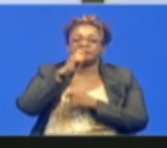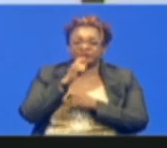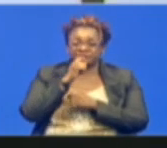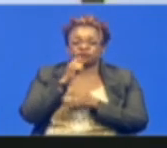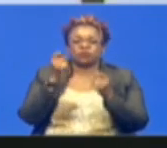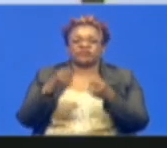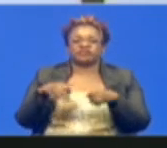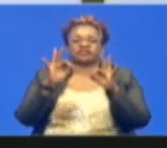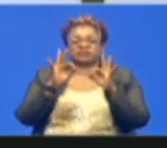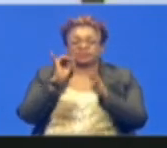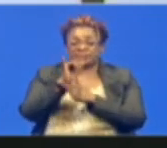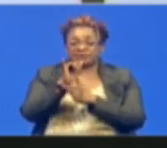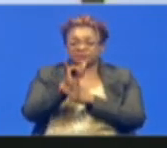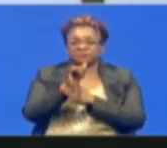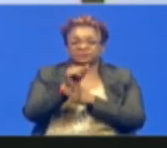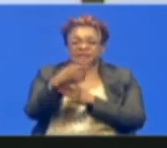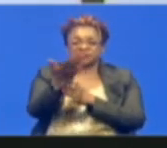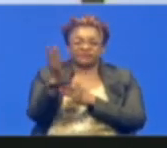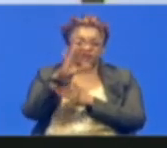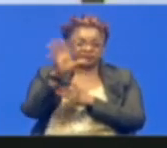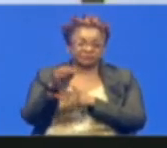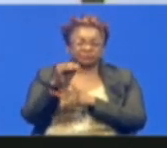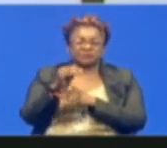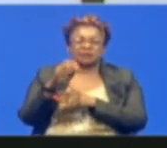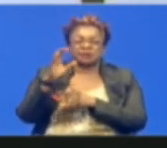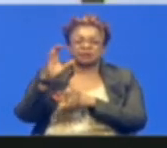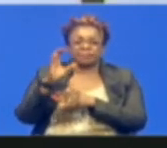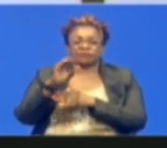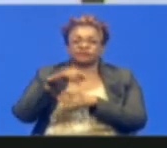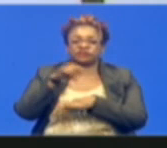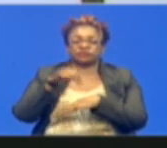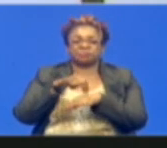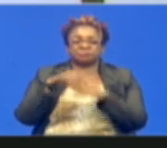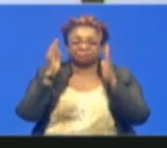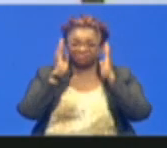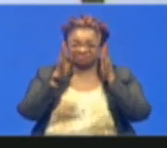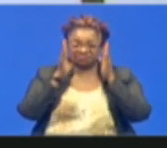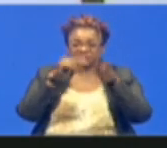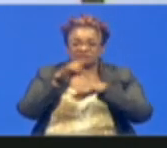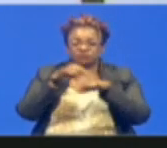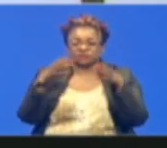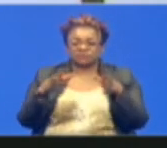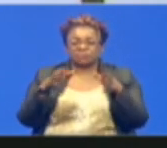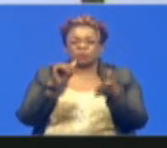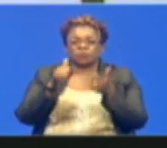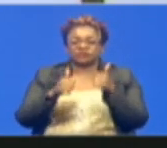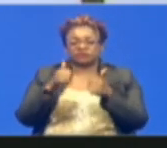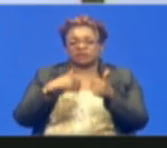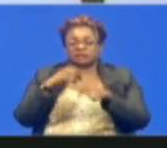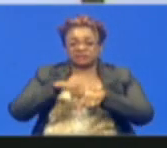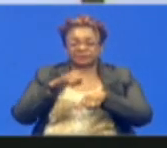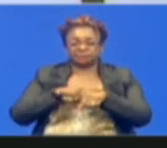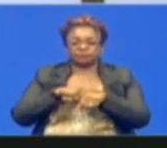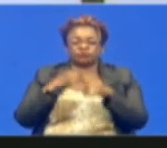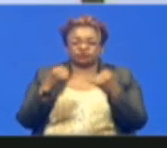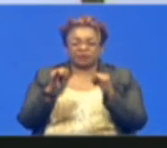officiate at the African Cup of Nations. Well, with so much attention on the national team, we took some time out to catch up with one of the